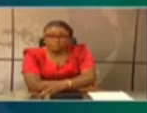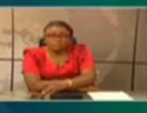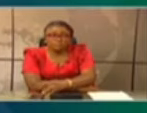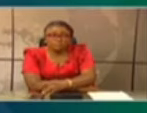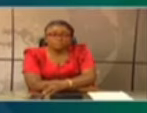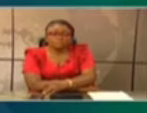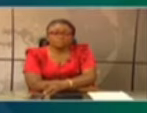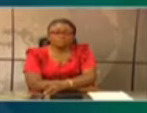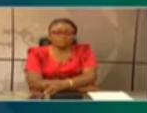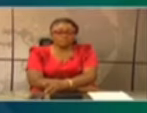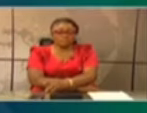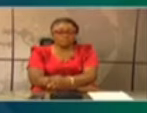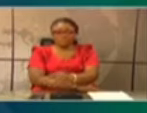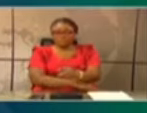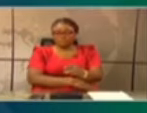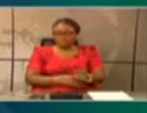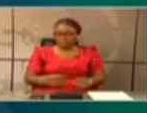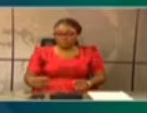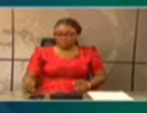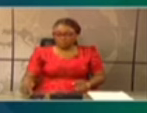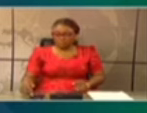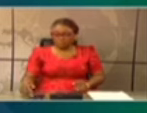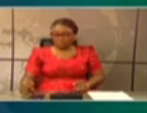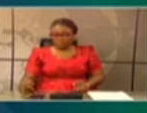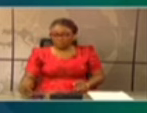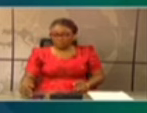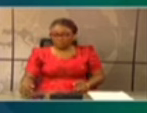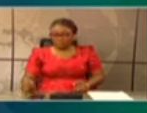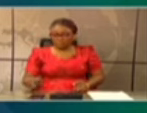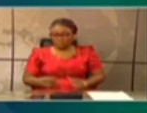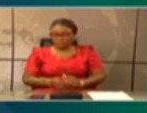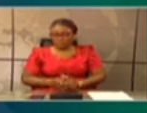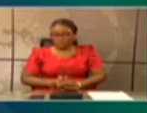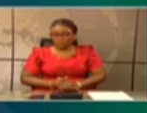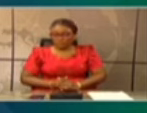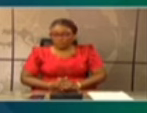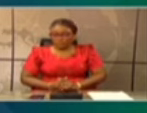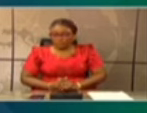any JB, you can 1996